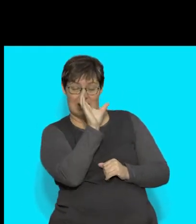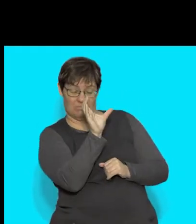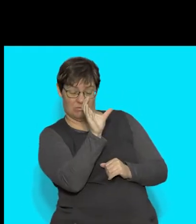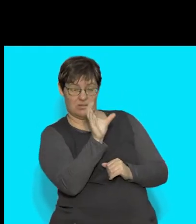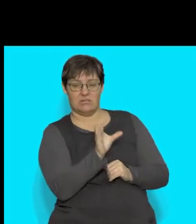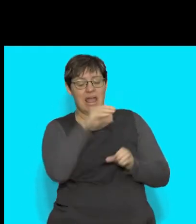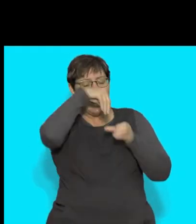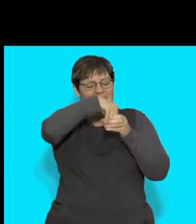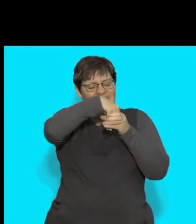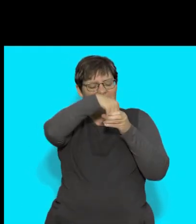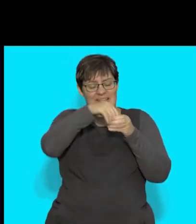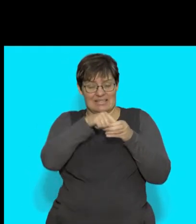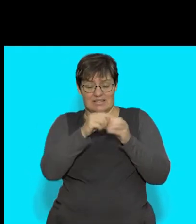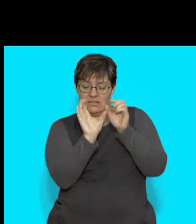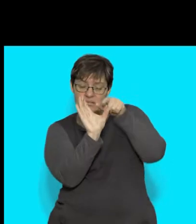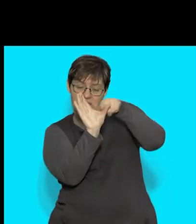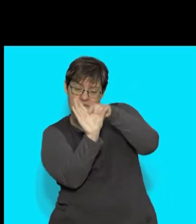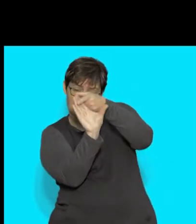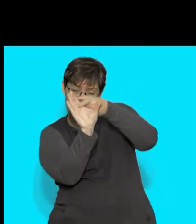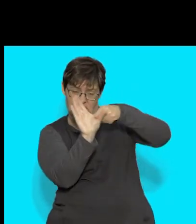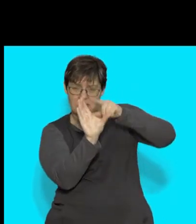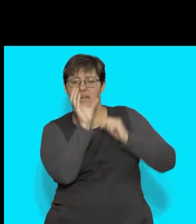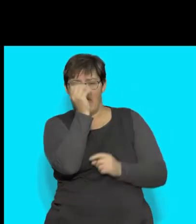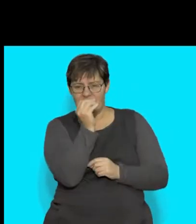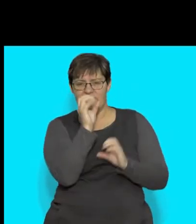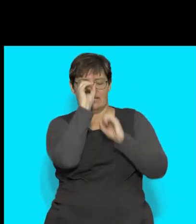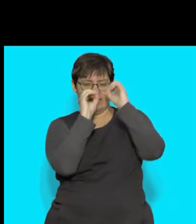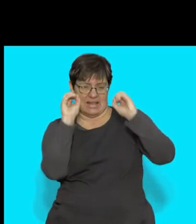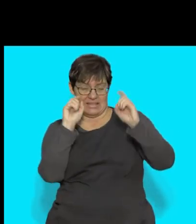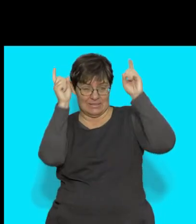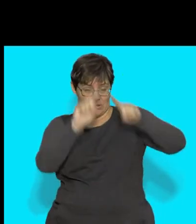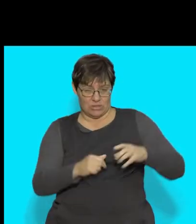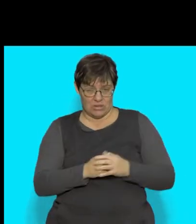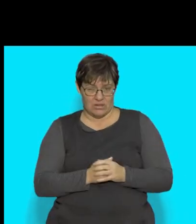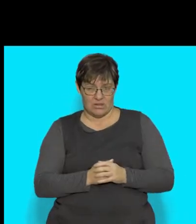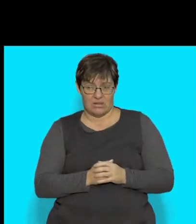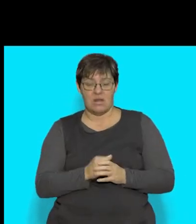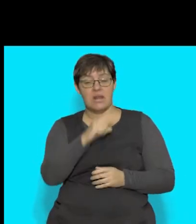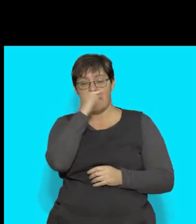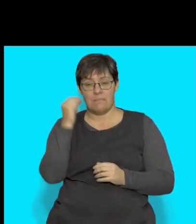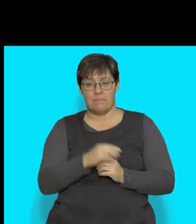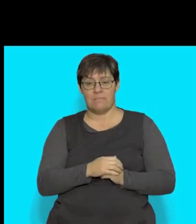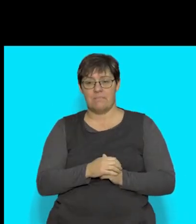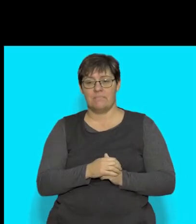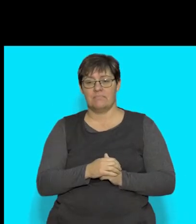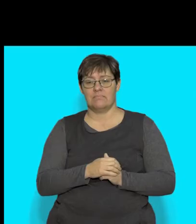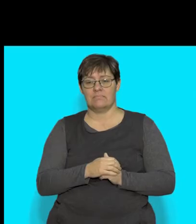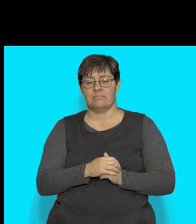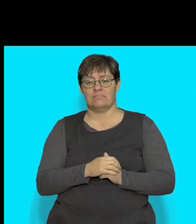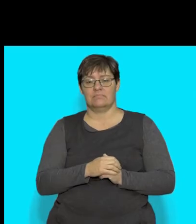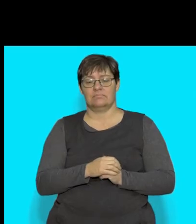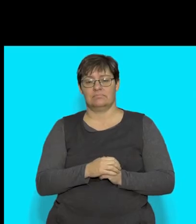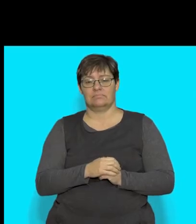capsule, all right, on the inside has got these specialized cells, and they are called podo. Oh, let